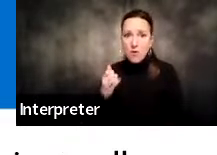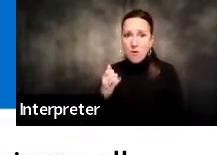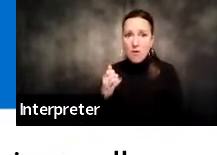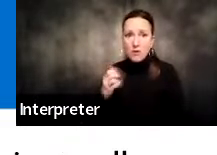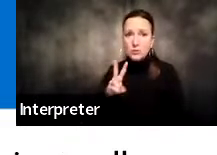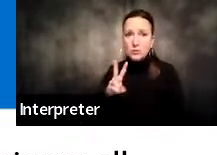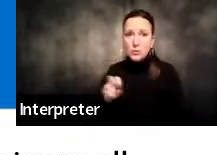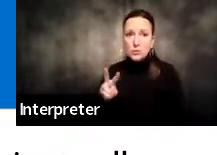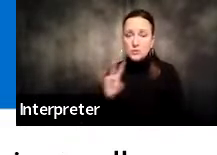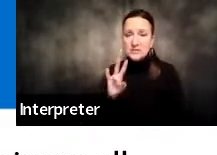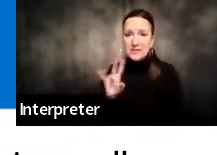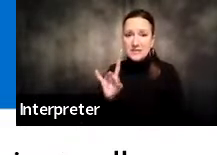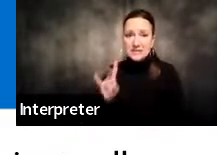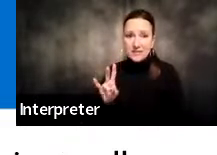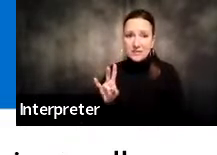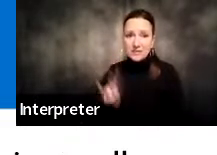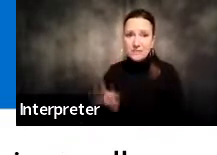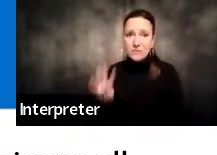at